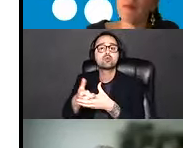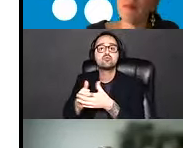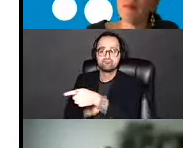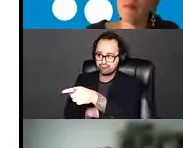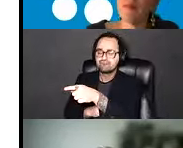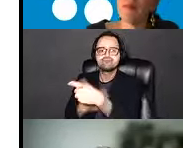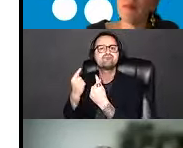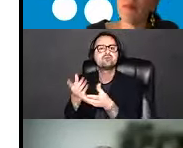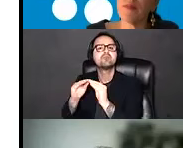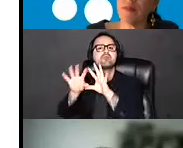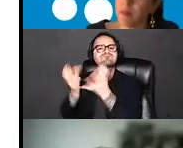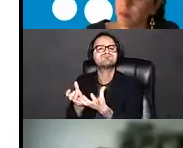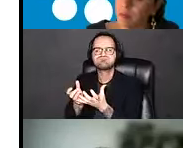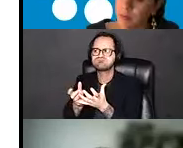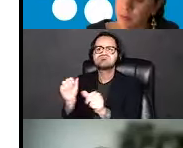larger, more comprehensive